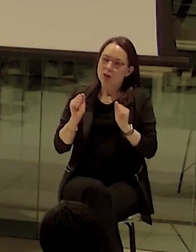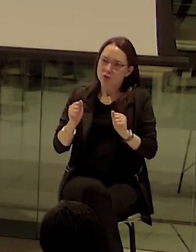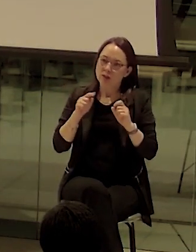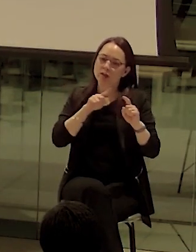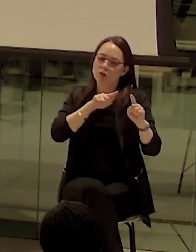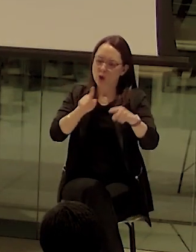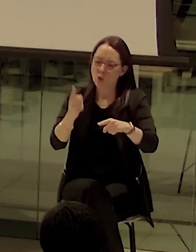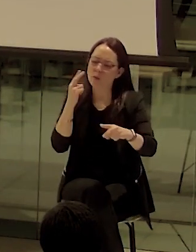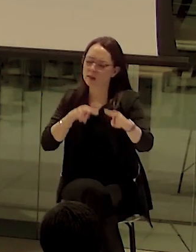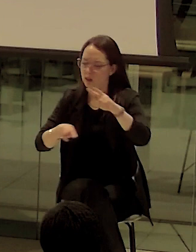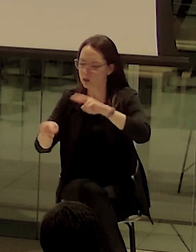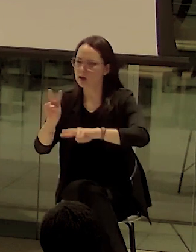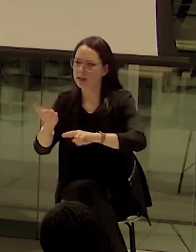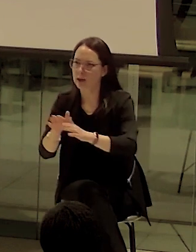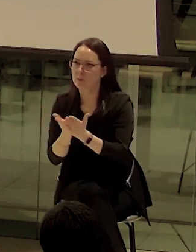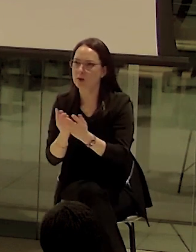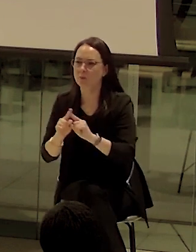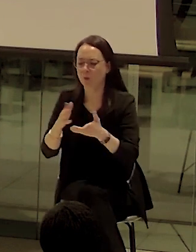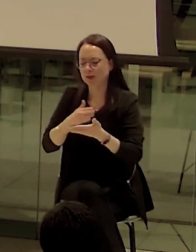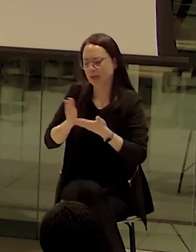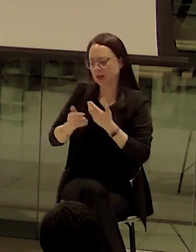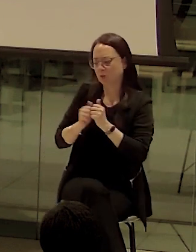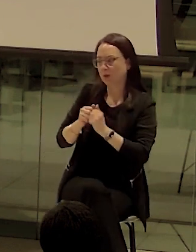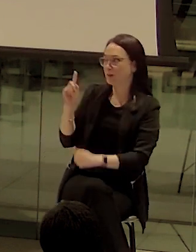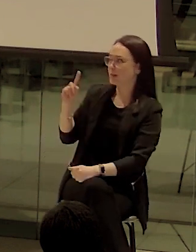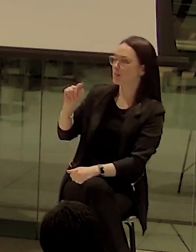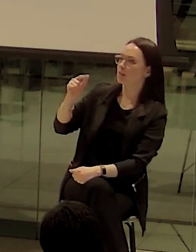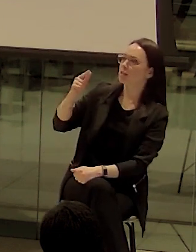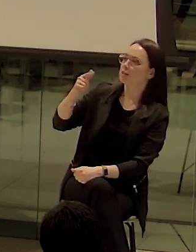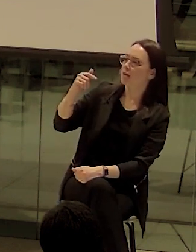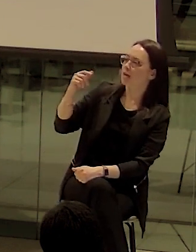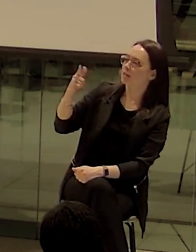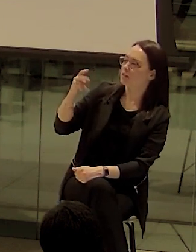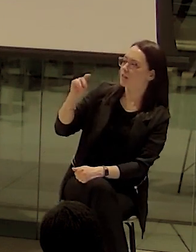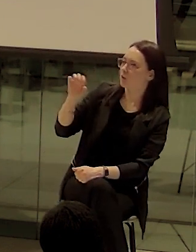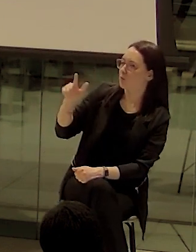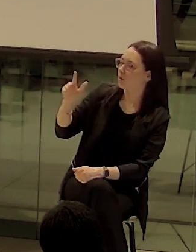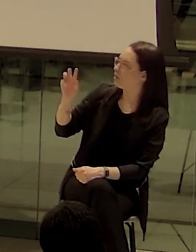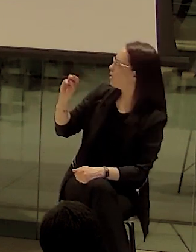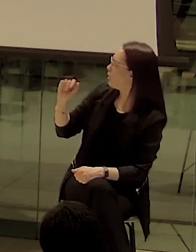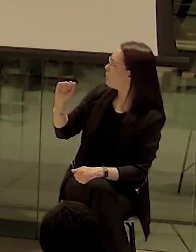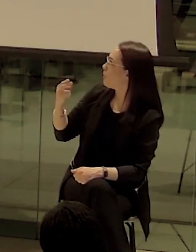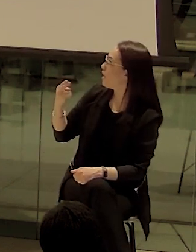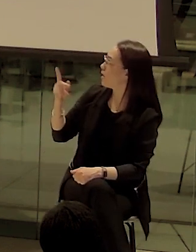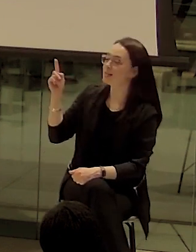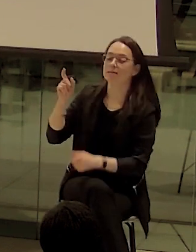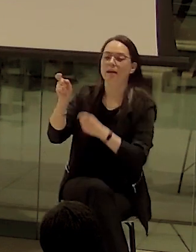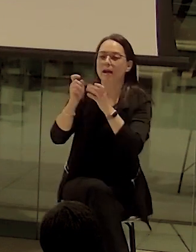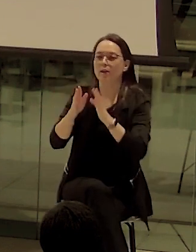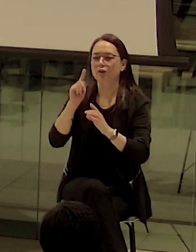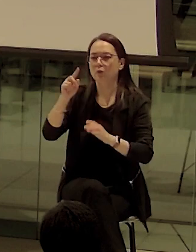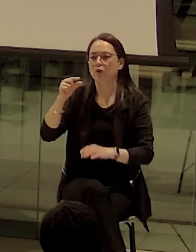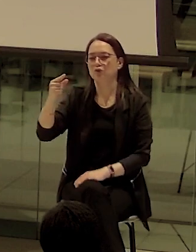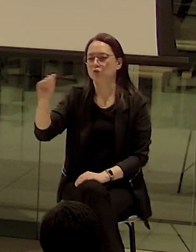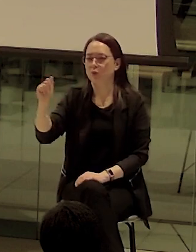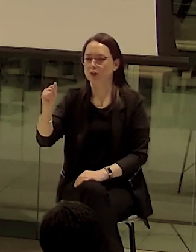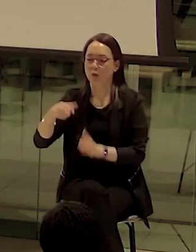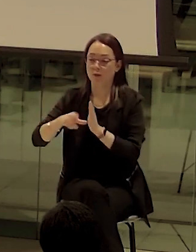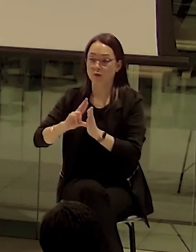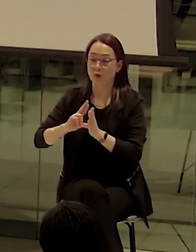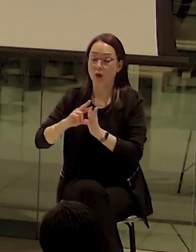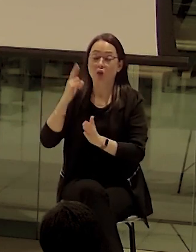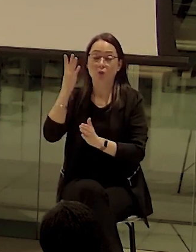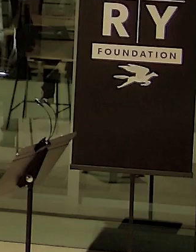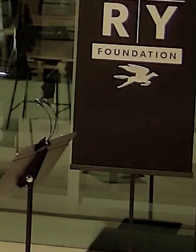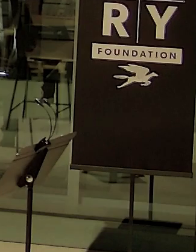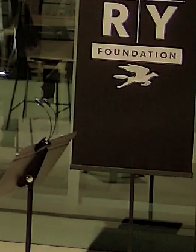out. And I wanted to end on this image of Gerald Ma, who is the editor of the Georgia Review. And the reason that this show largely